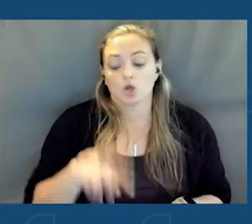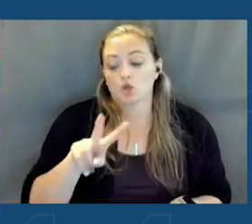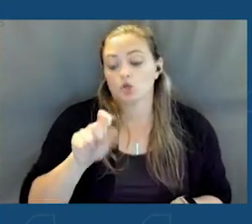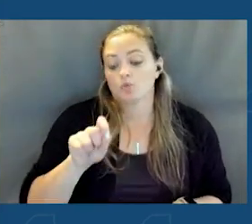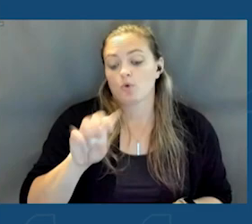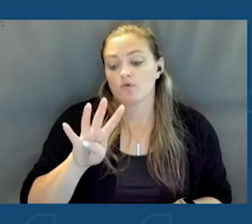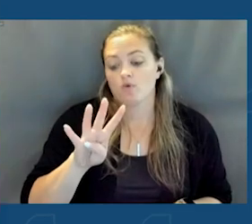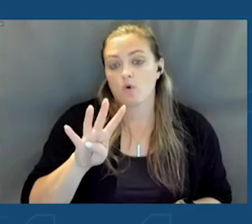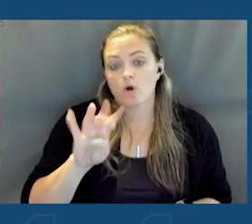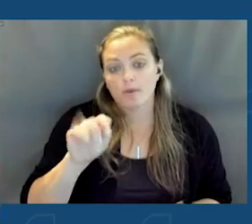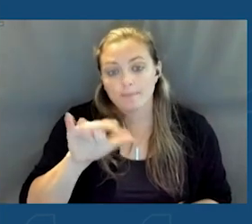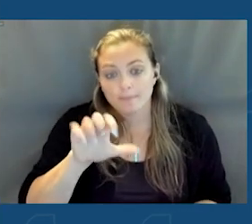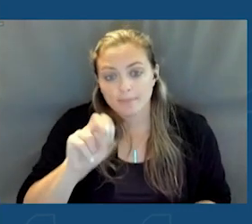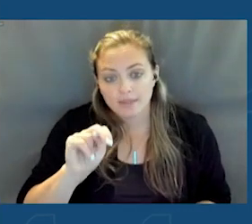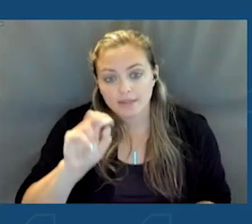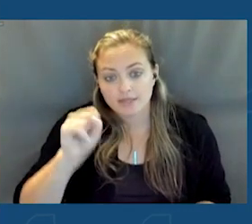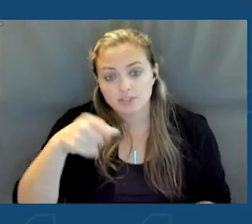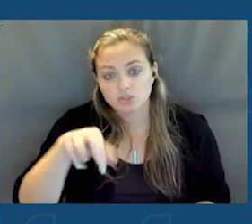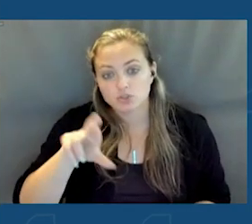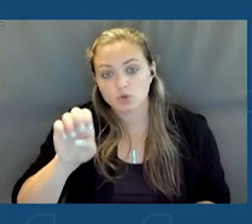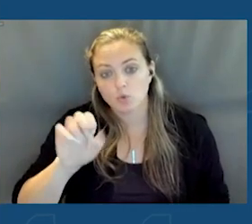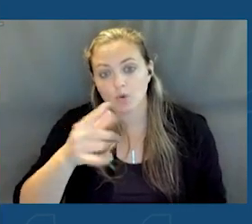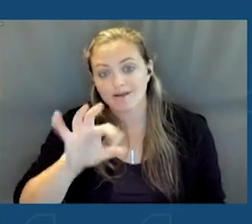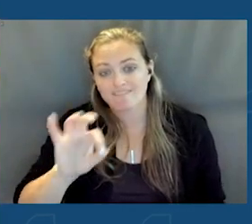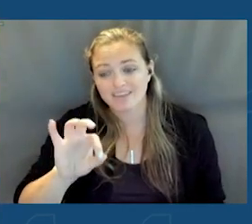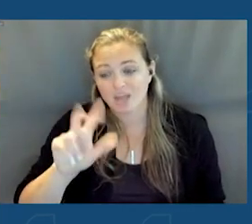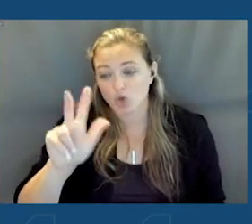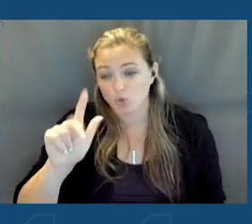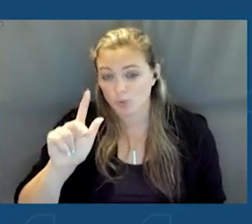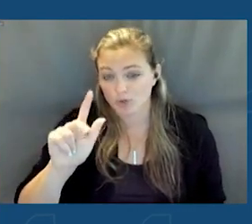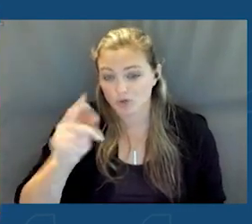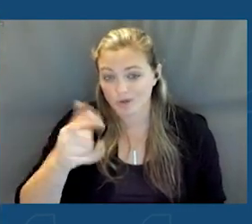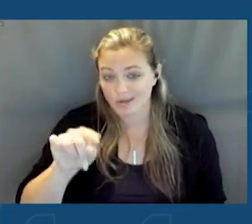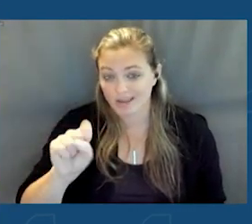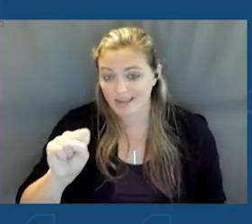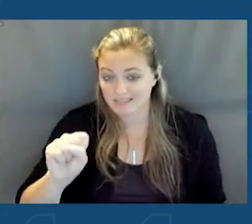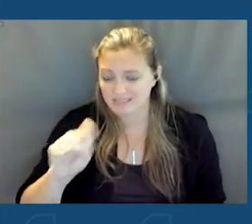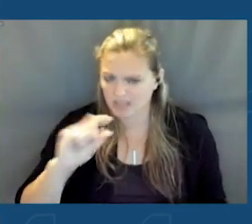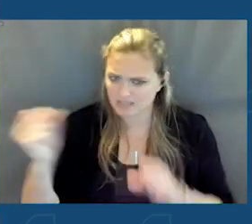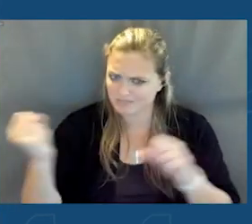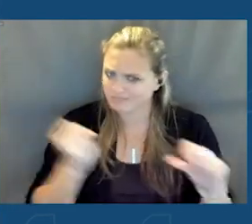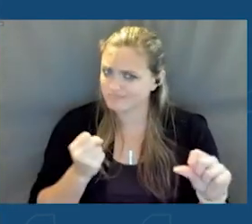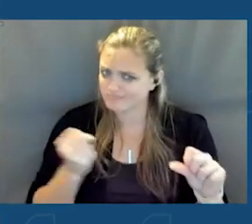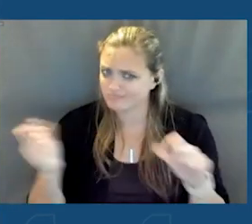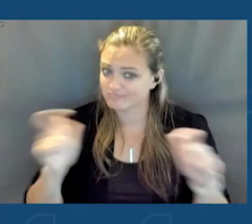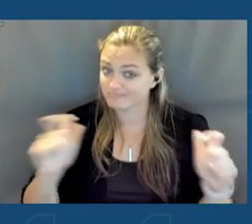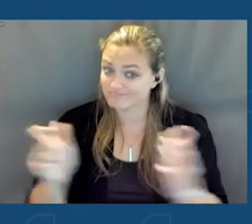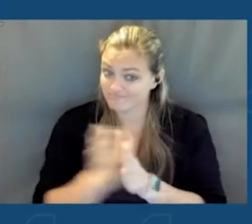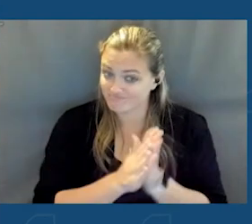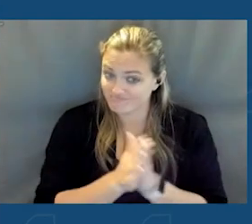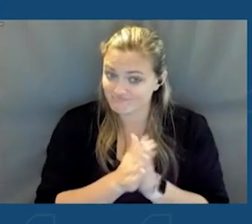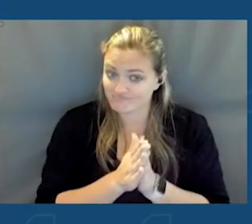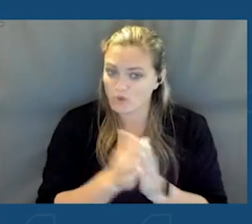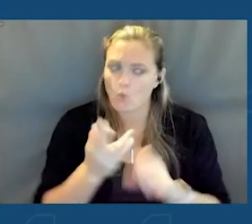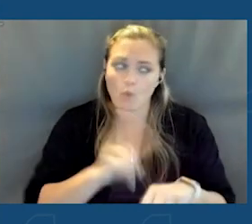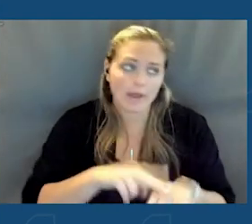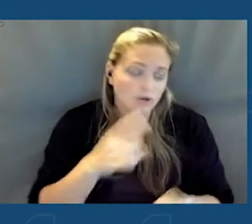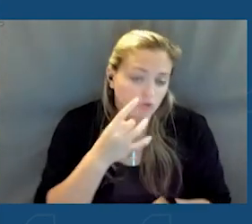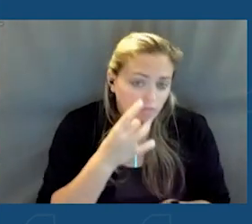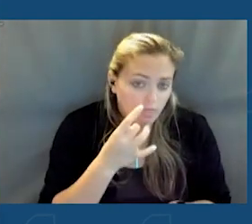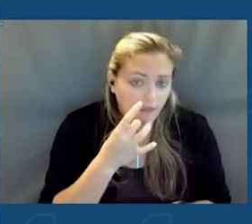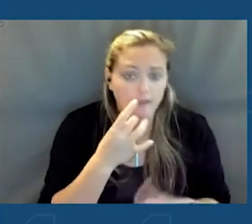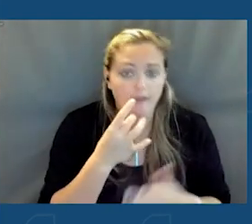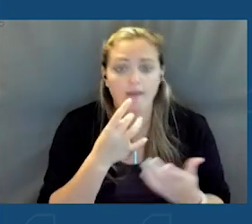Two 2.4 million square feet with 23 gates. That is bold. That is ambitious. It's going to be beautiful, naturally lit,